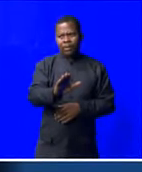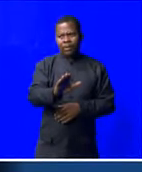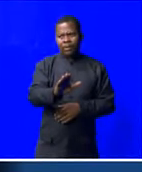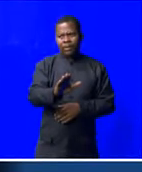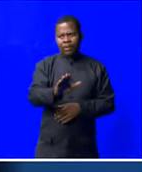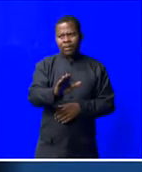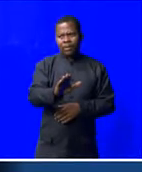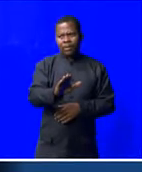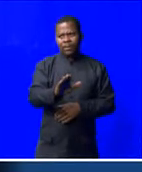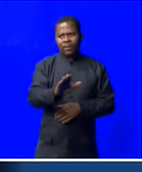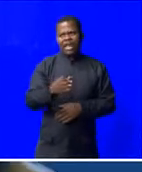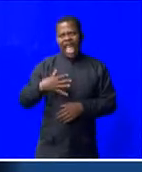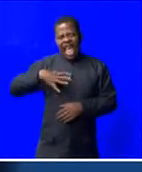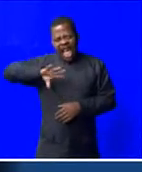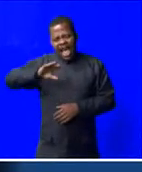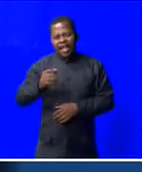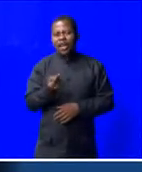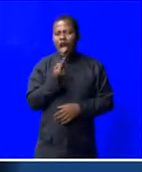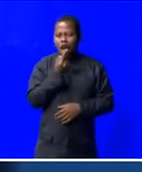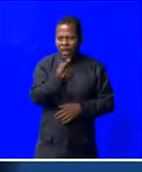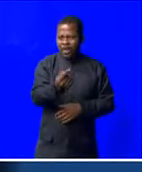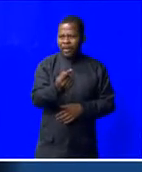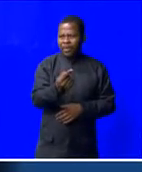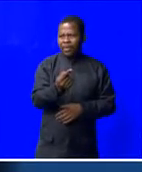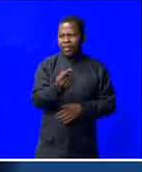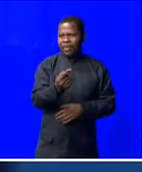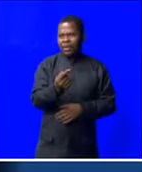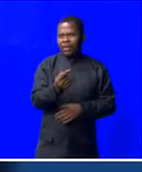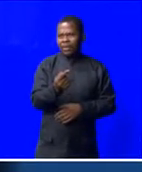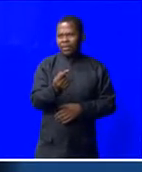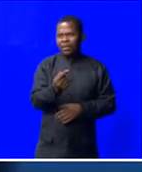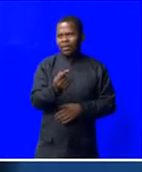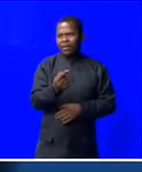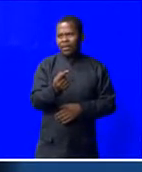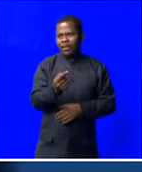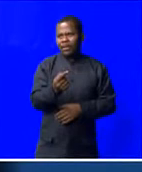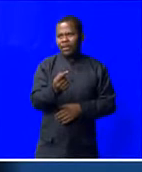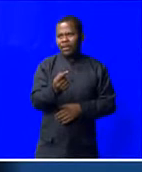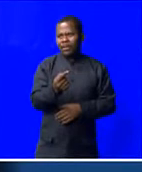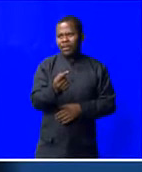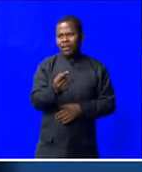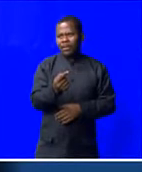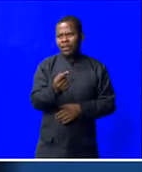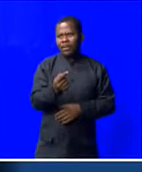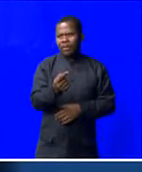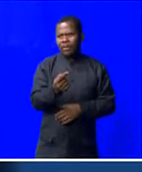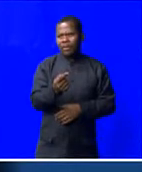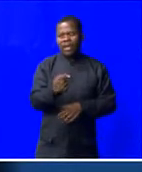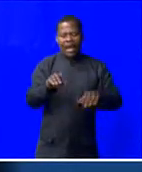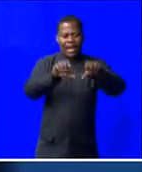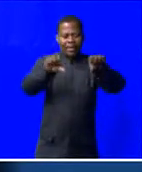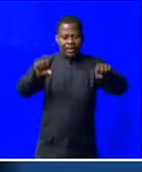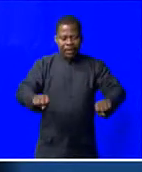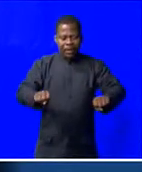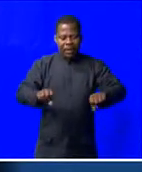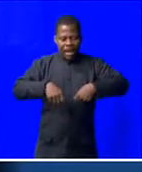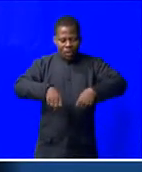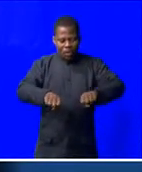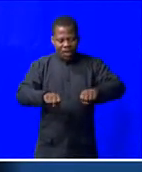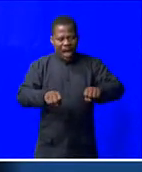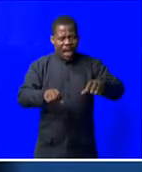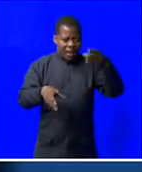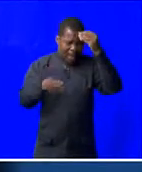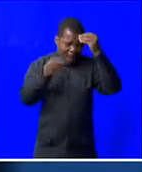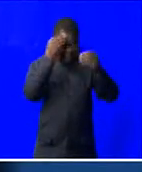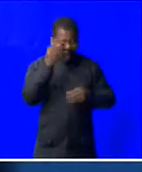lapho ke. Labanye bathi yawu hayi vele siyafuna ukucala le multi-party democracy la